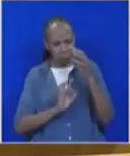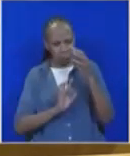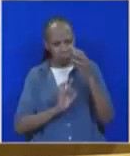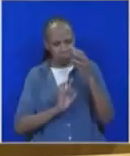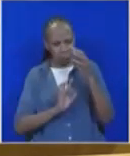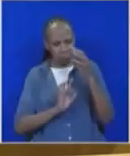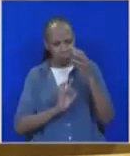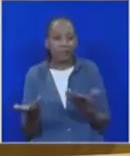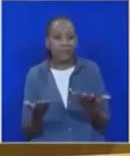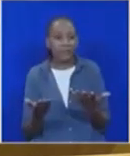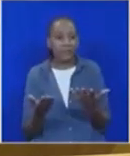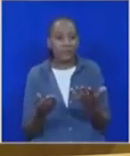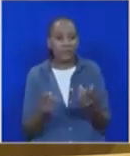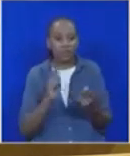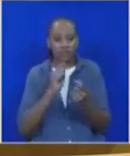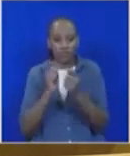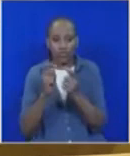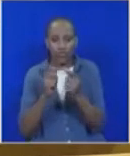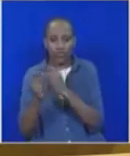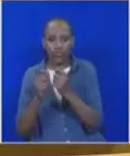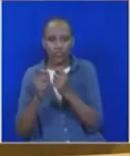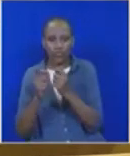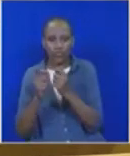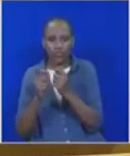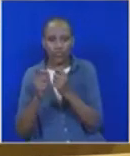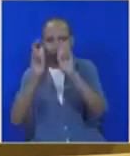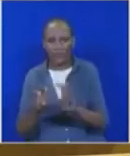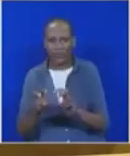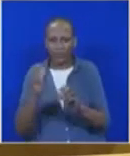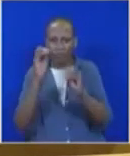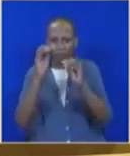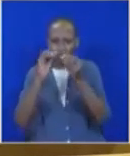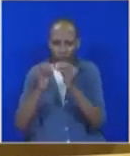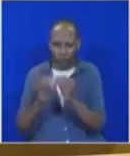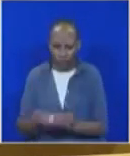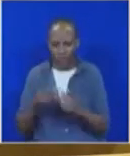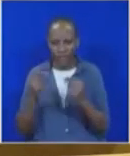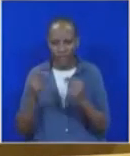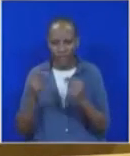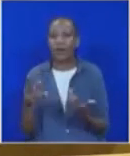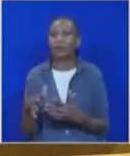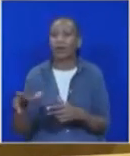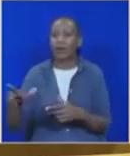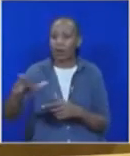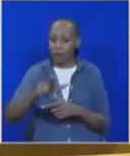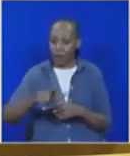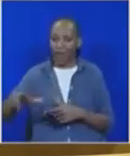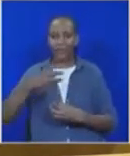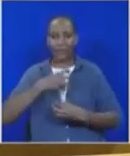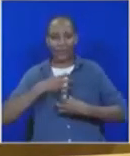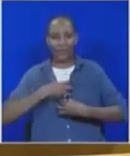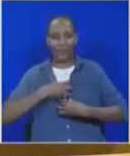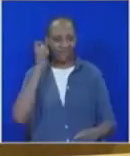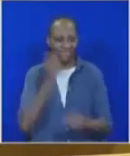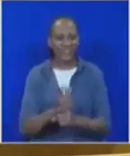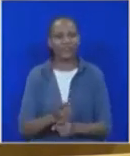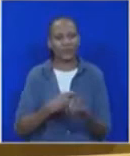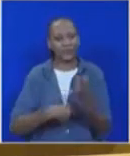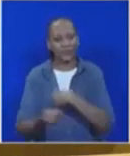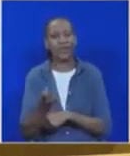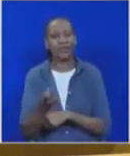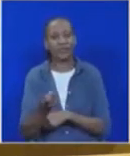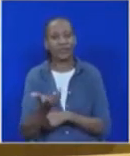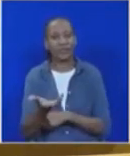near-completed transmissions lines was delayed by 1 or 2 landowners holding out for a willing seller bonanza.